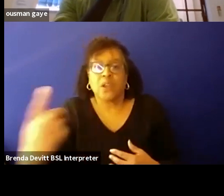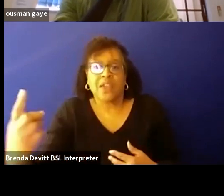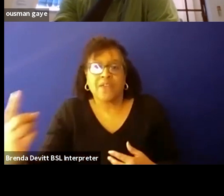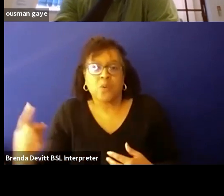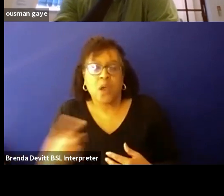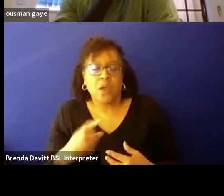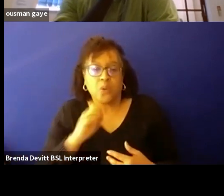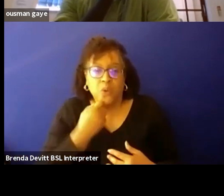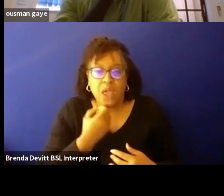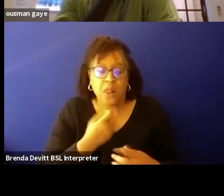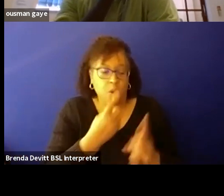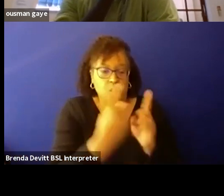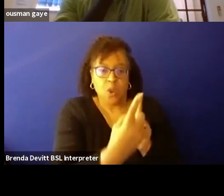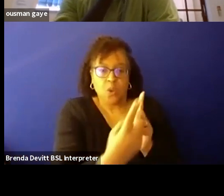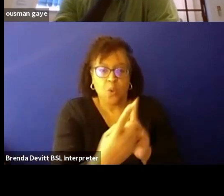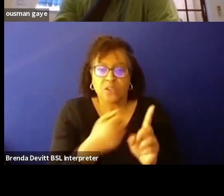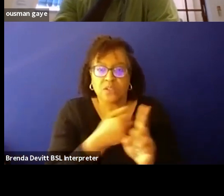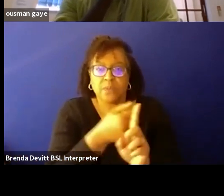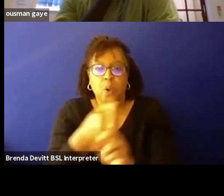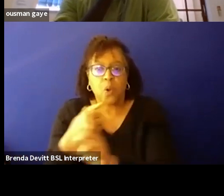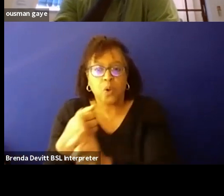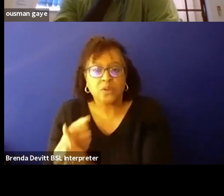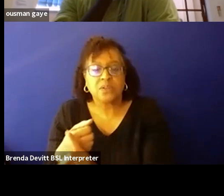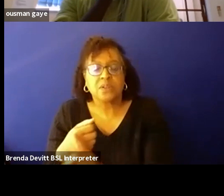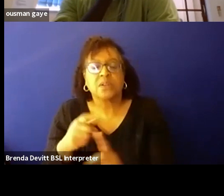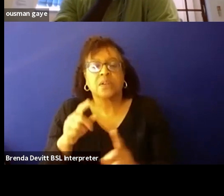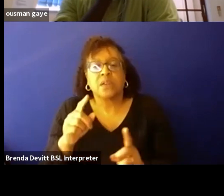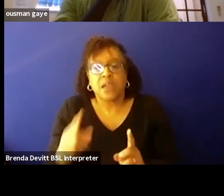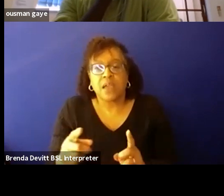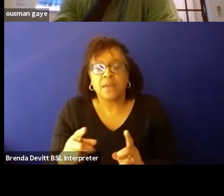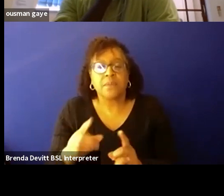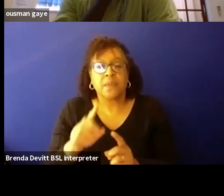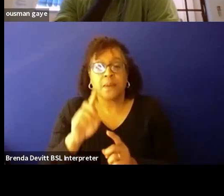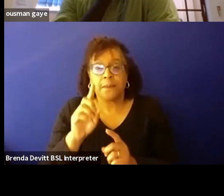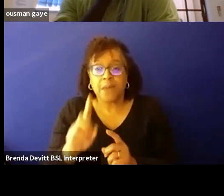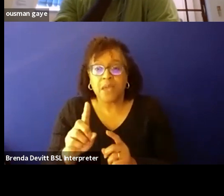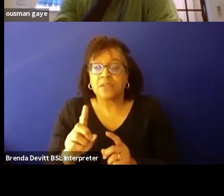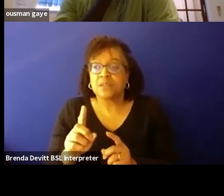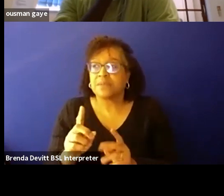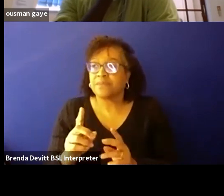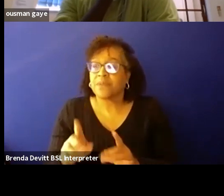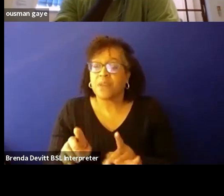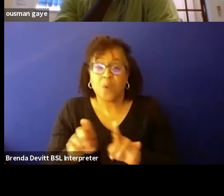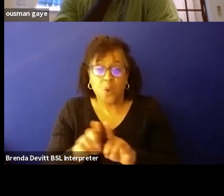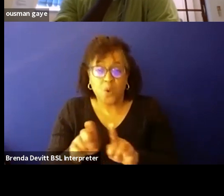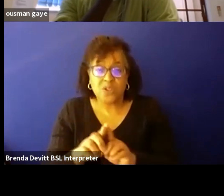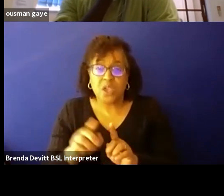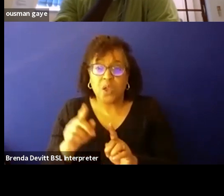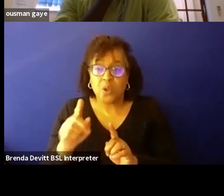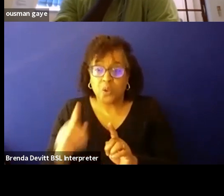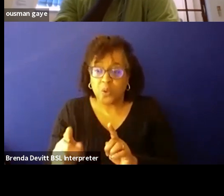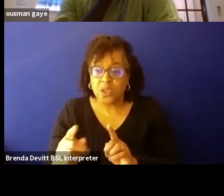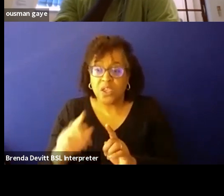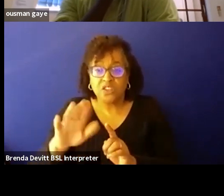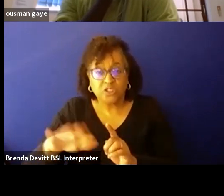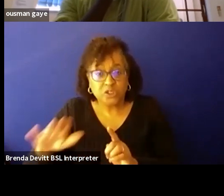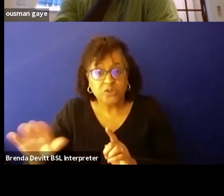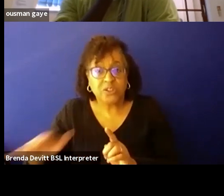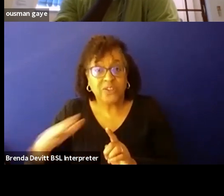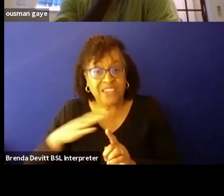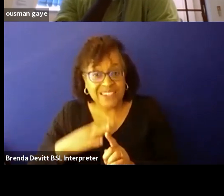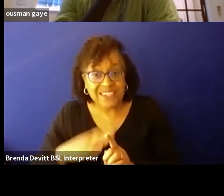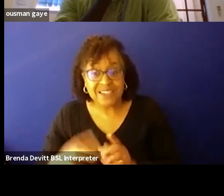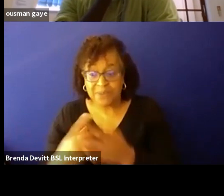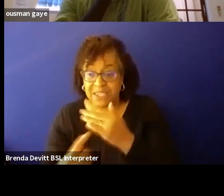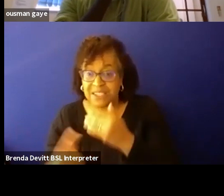one-to-one support being there all of the time. That's because children need to be supported to be independent whenever possible.